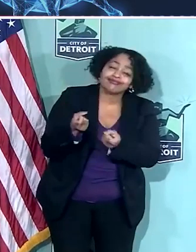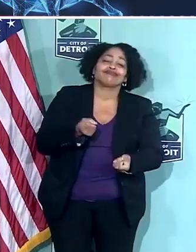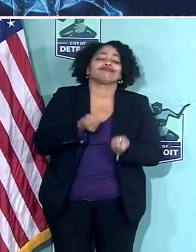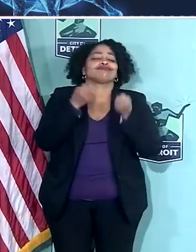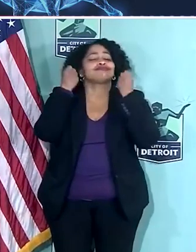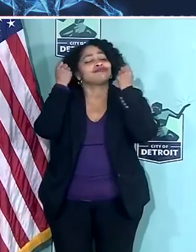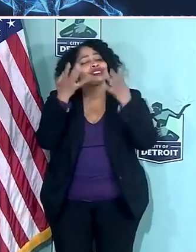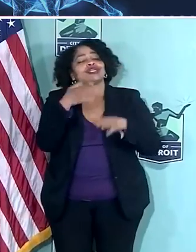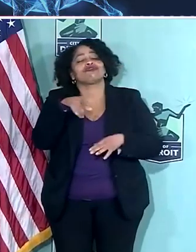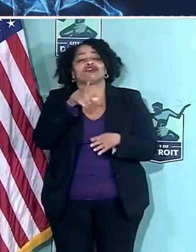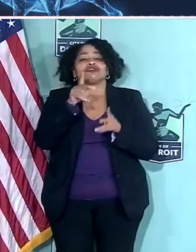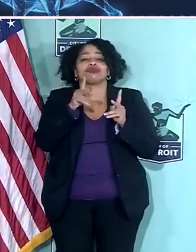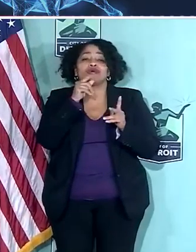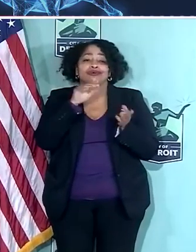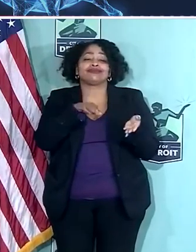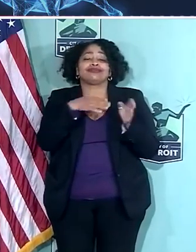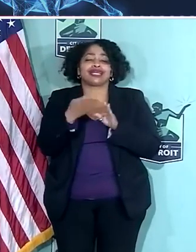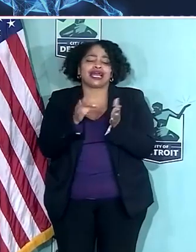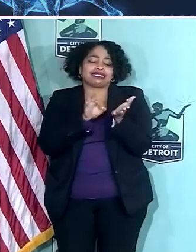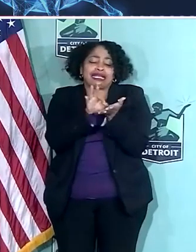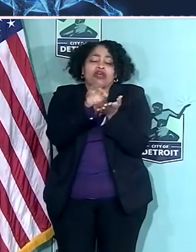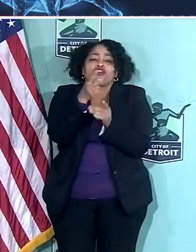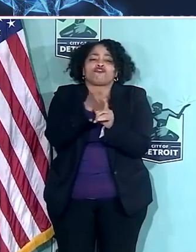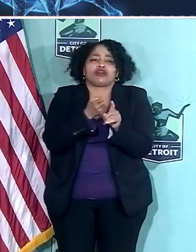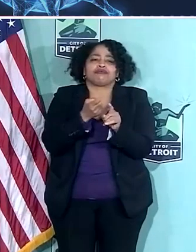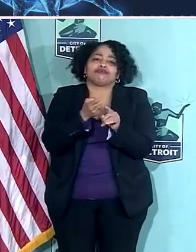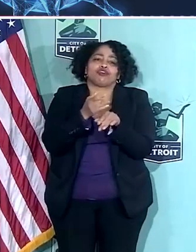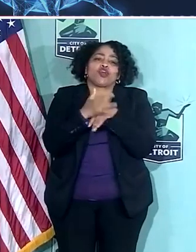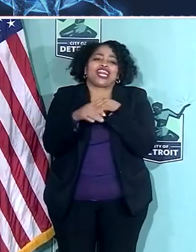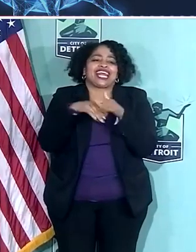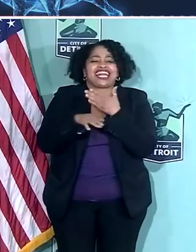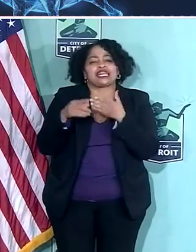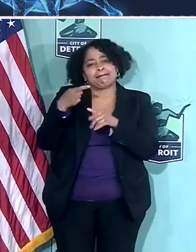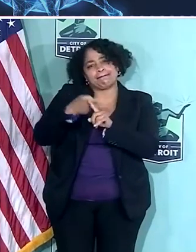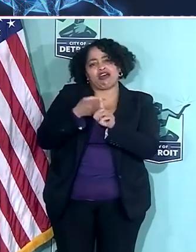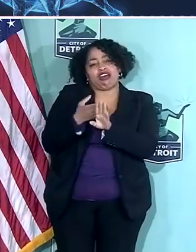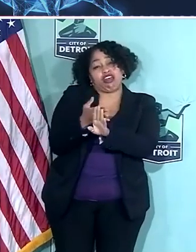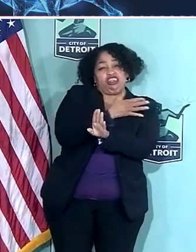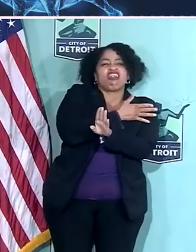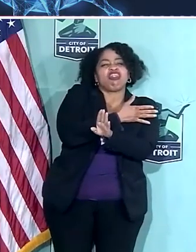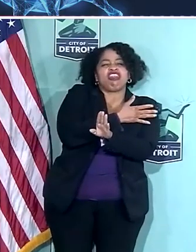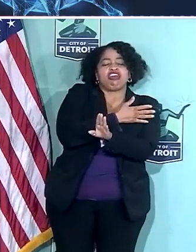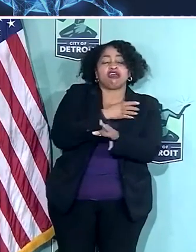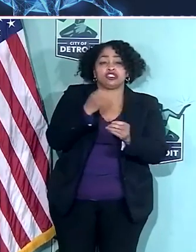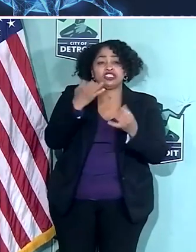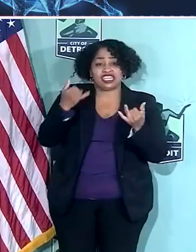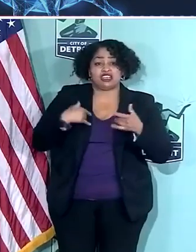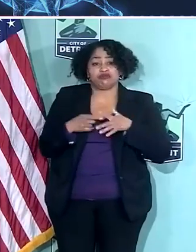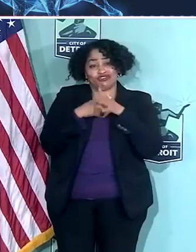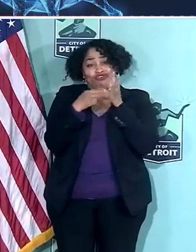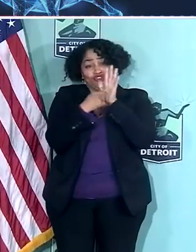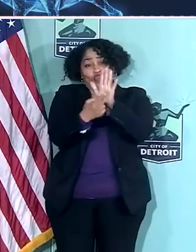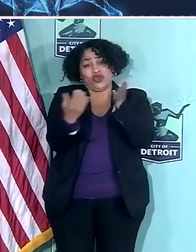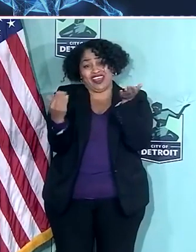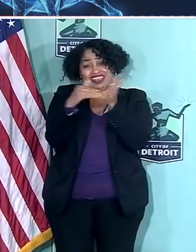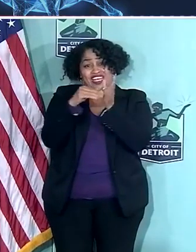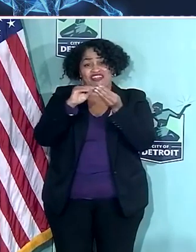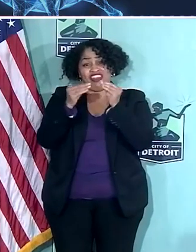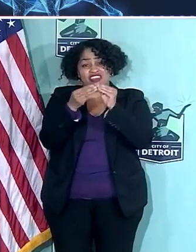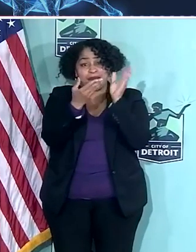were from earlier in the month. So I'll take you through again our